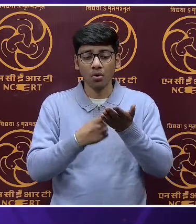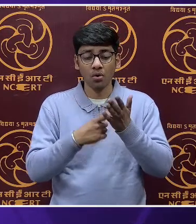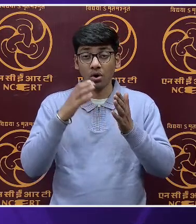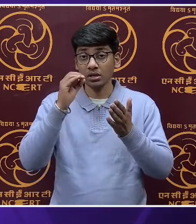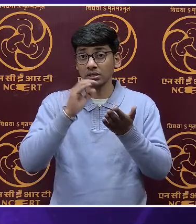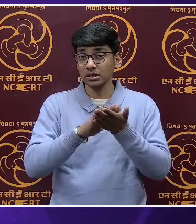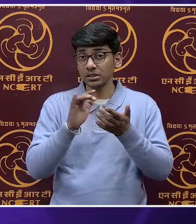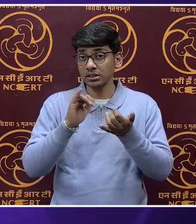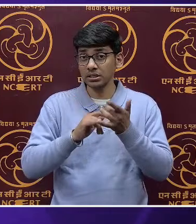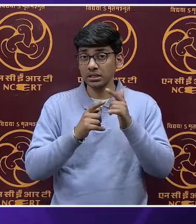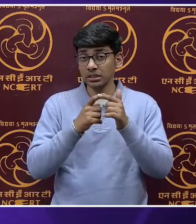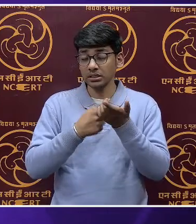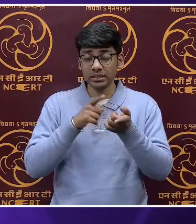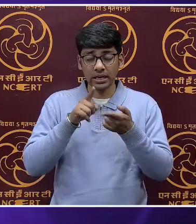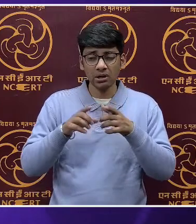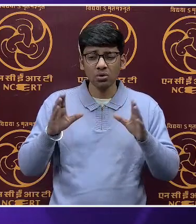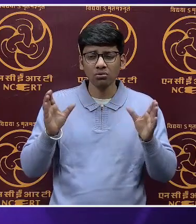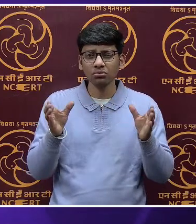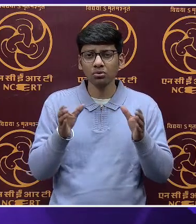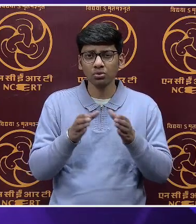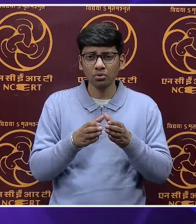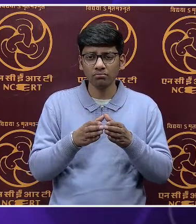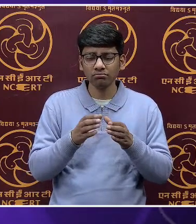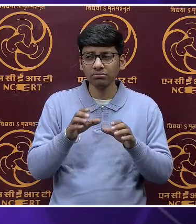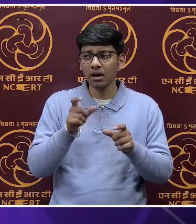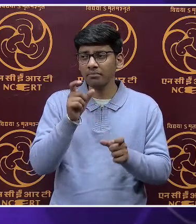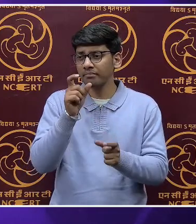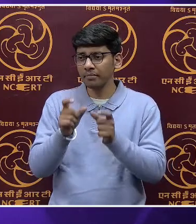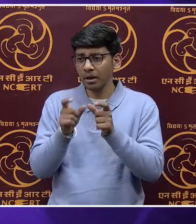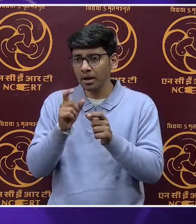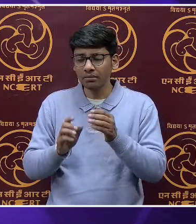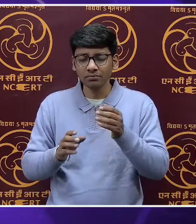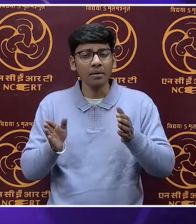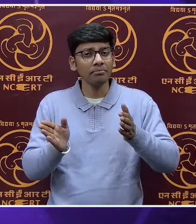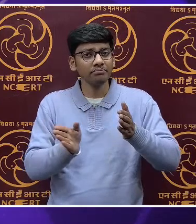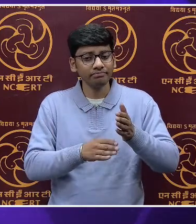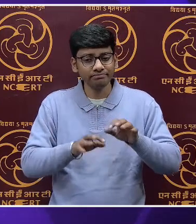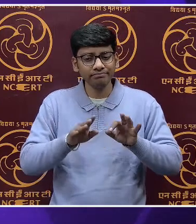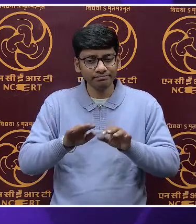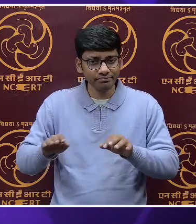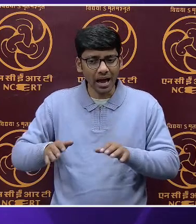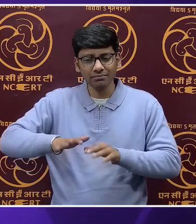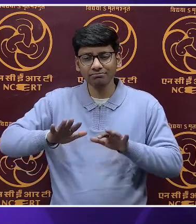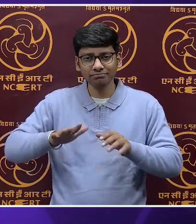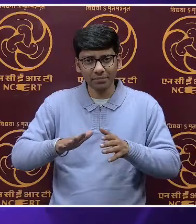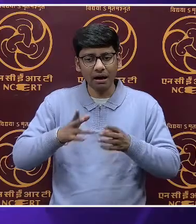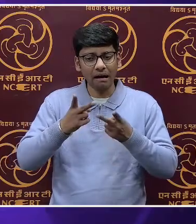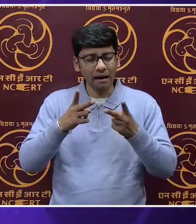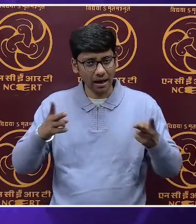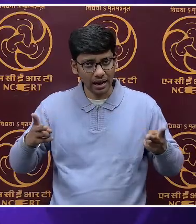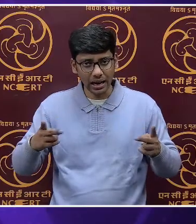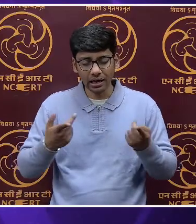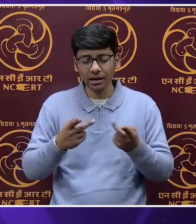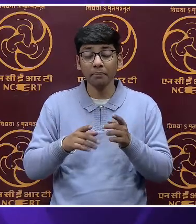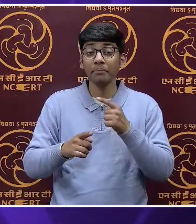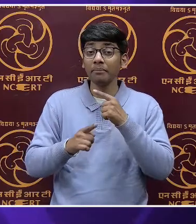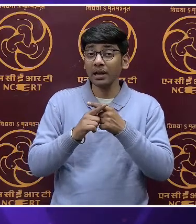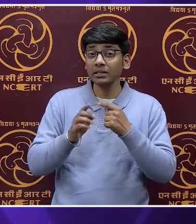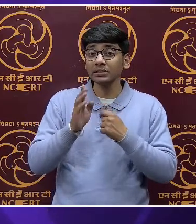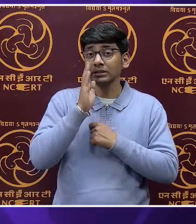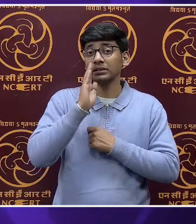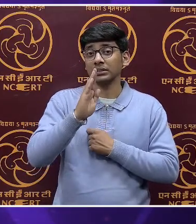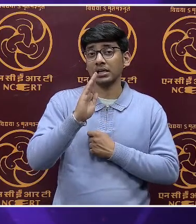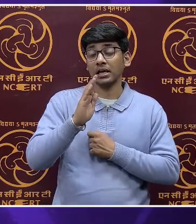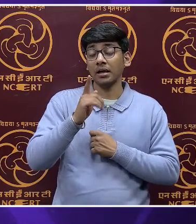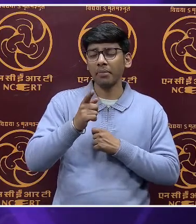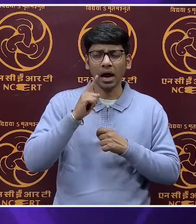is a group of people playing and singing together. So here we see she becomes a part, does not gather